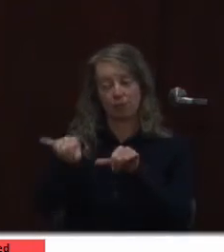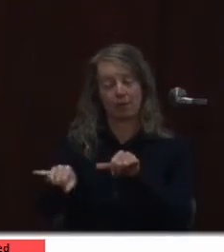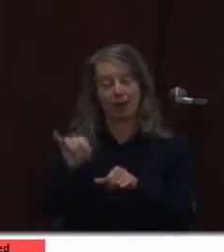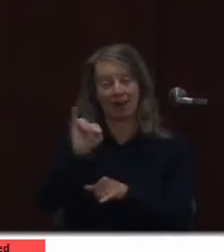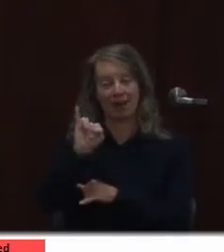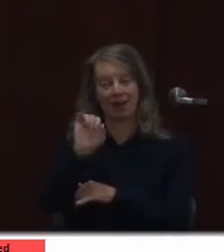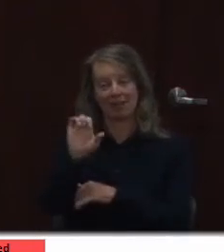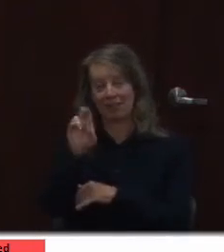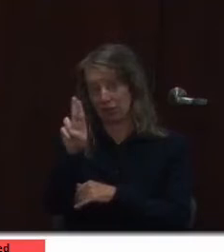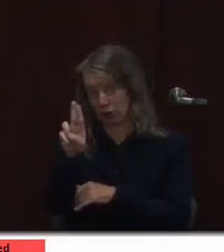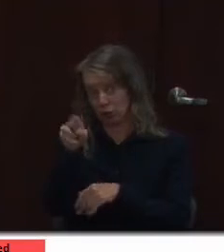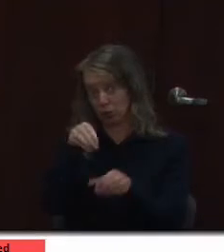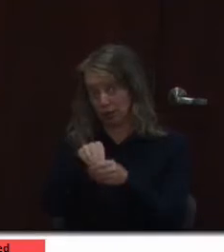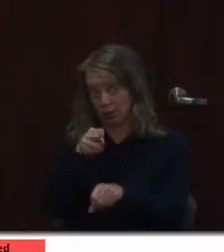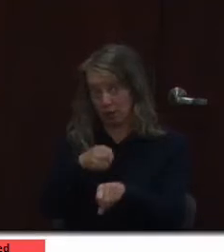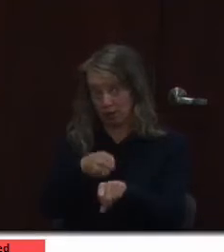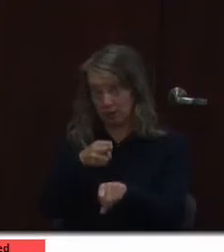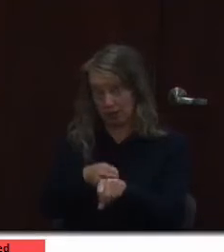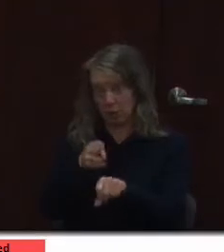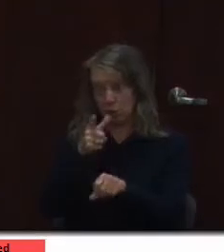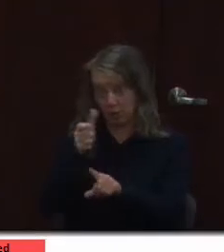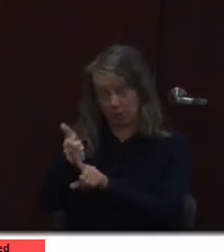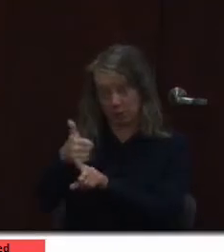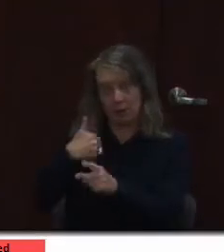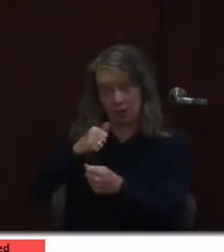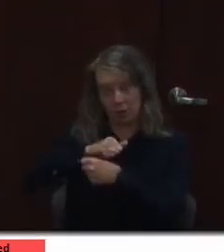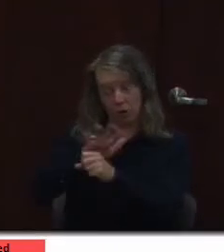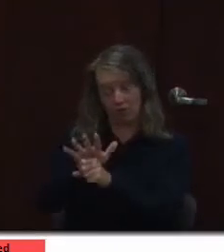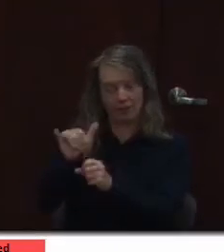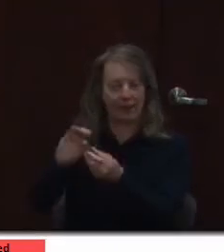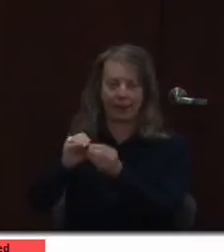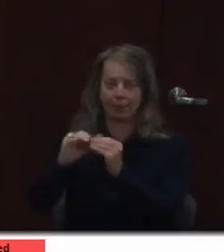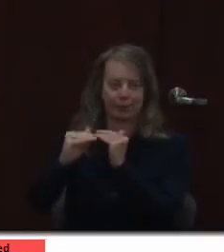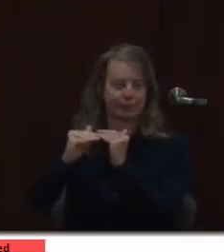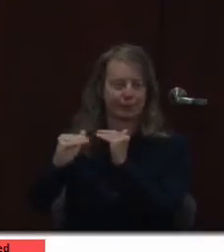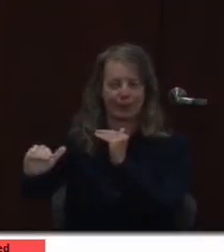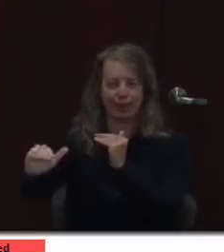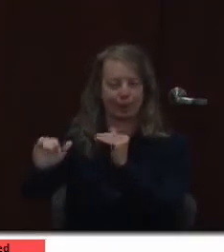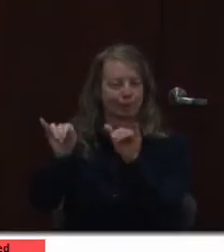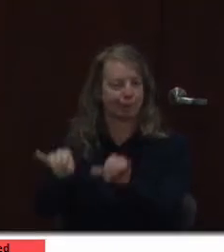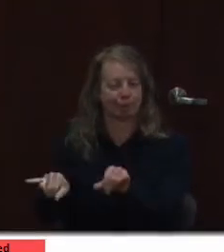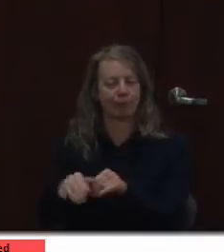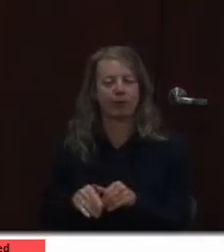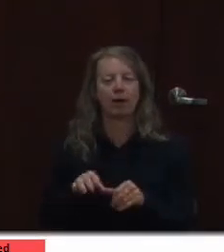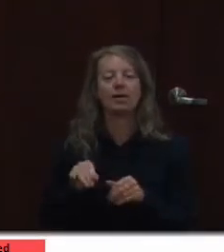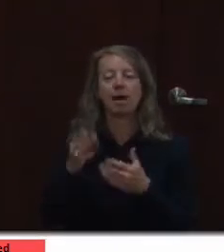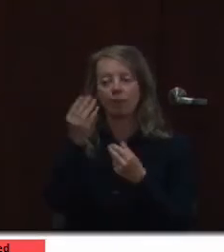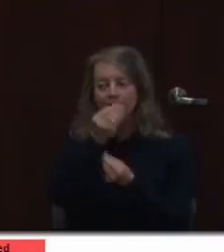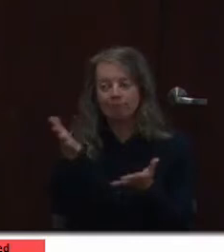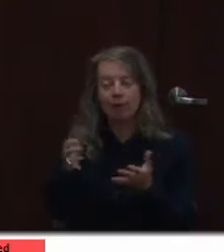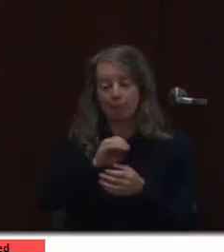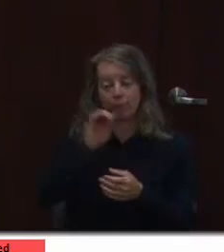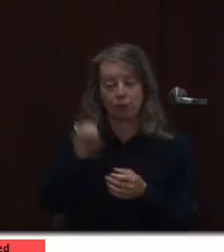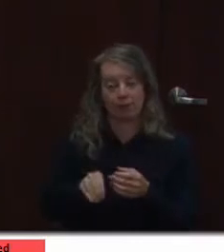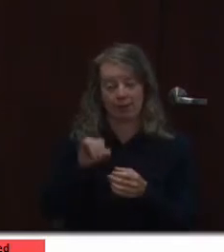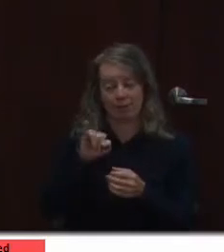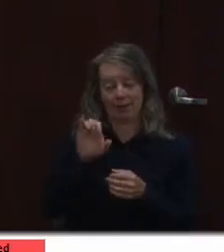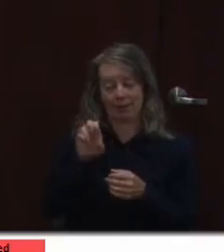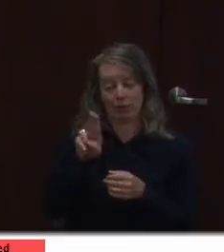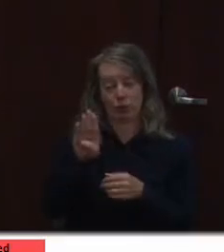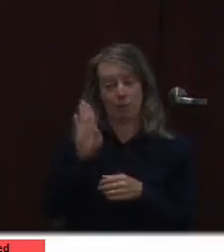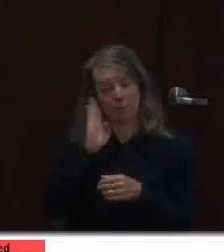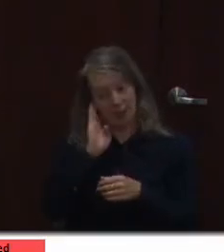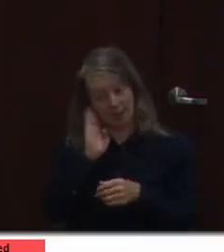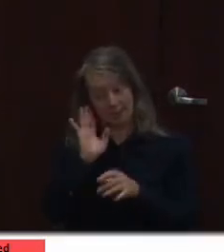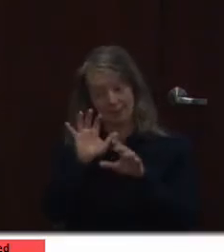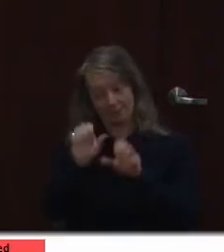with COVID-19 is still very stable. And just of note, the percent of ICU beds occupied with COVID-19